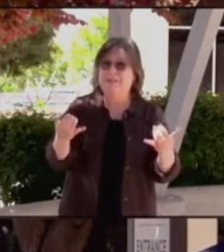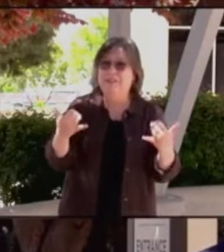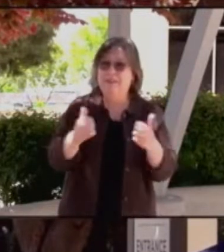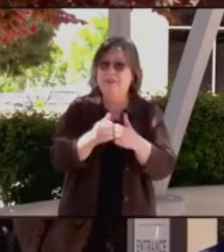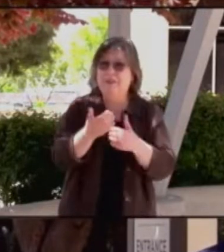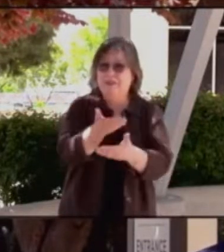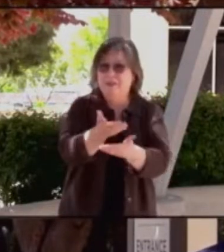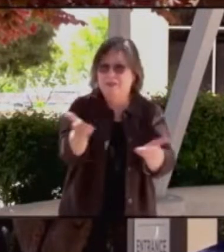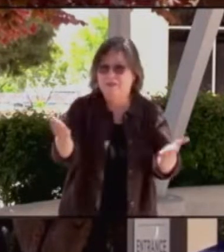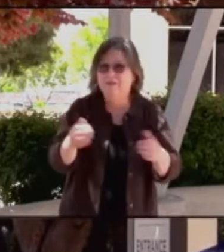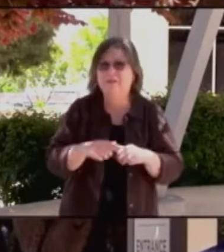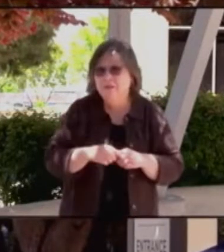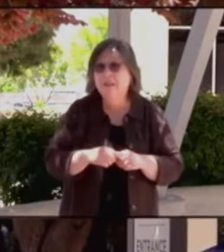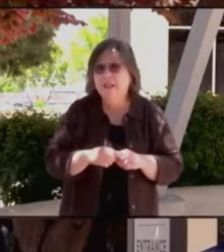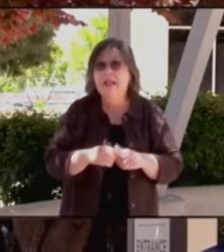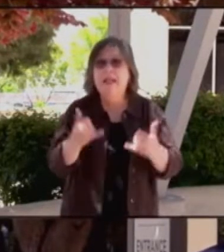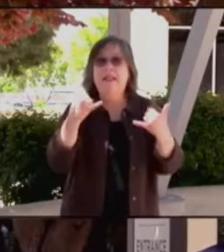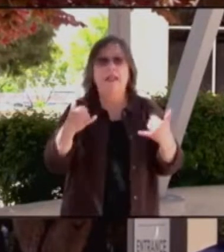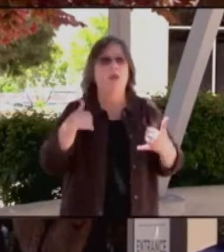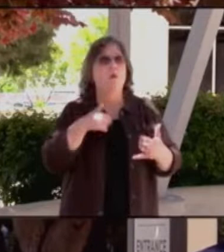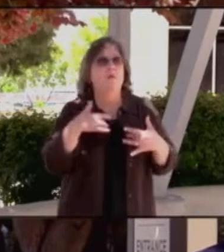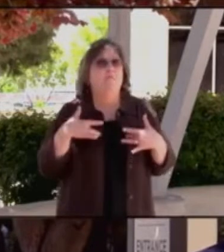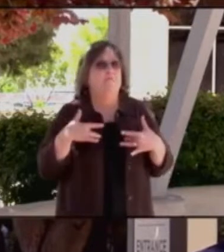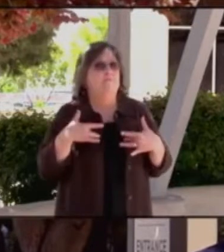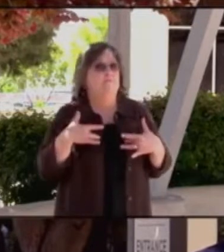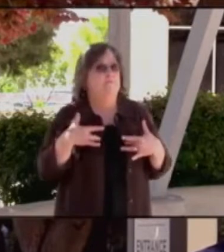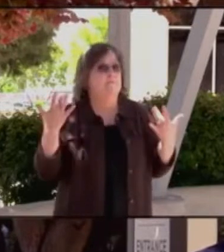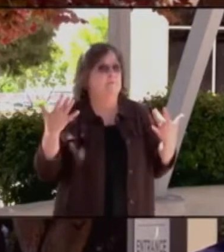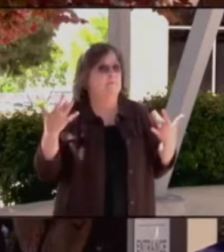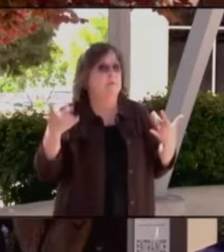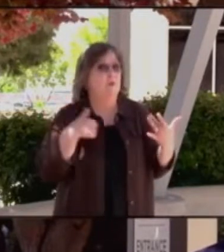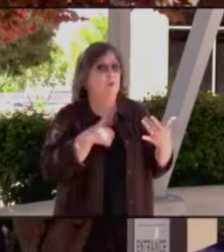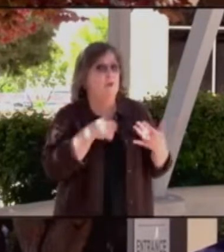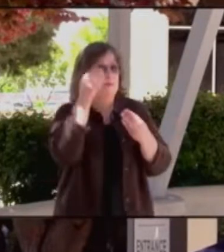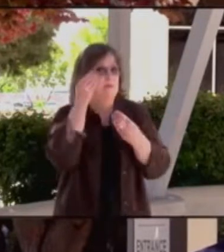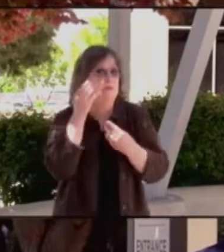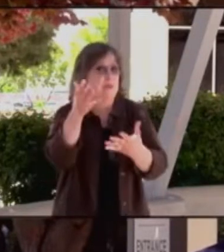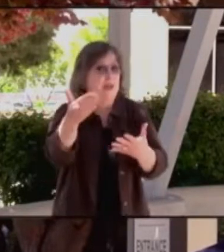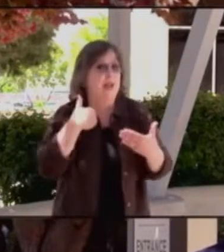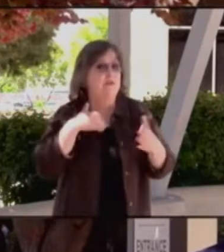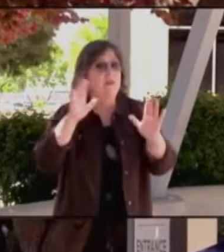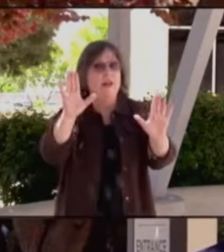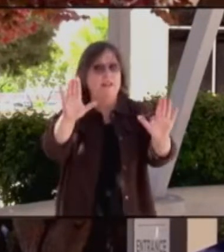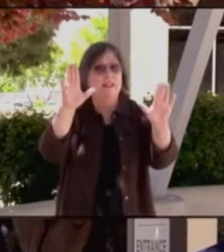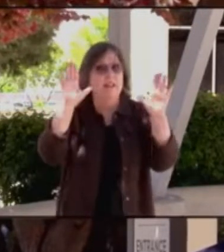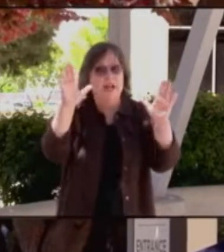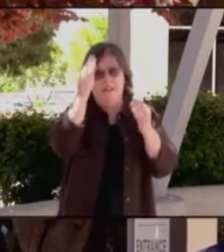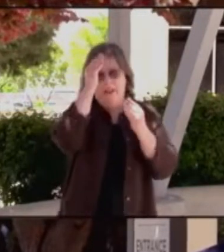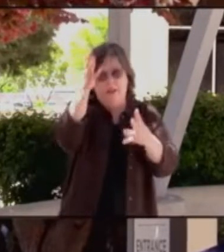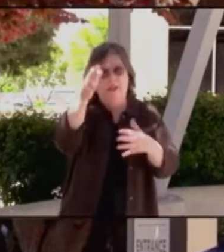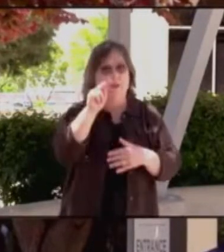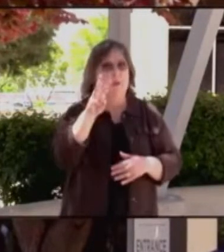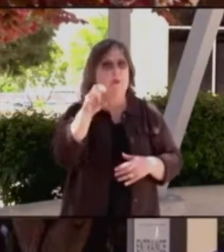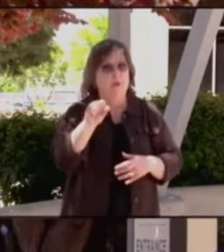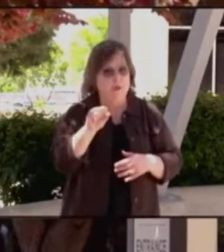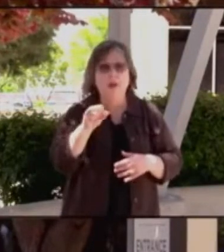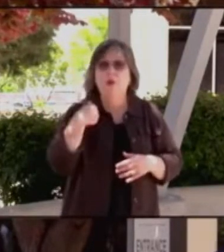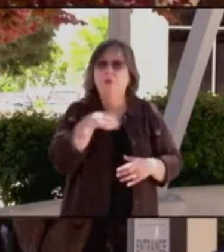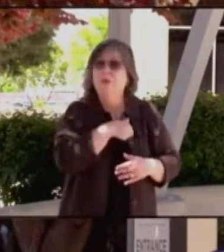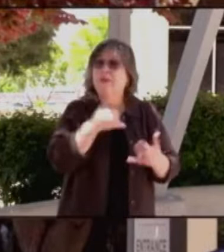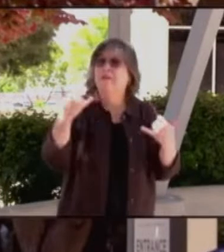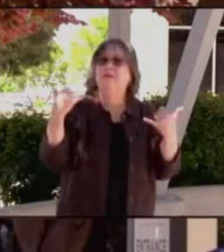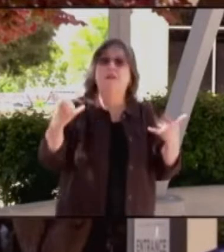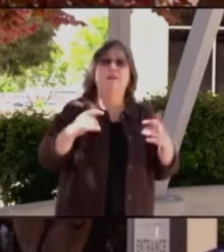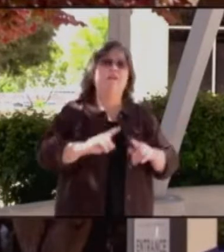here to share some really fantastic news. And that is that we are in a very different